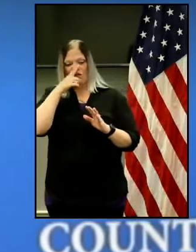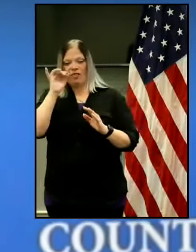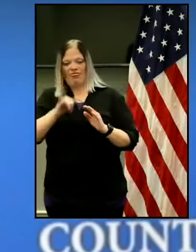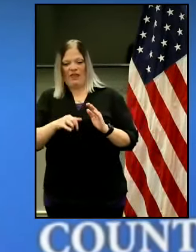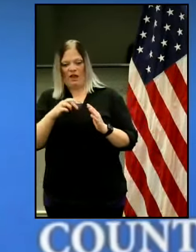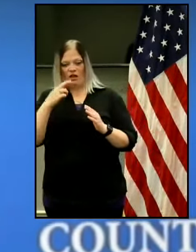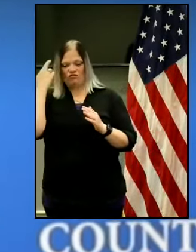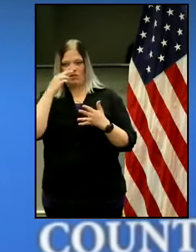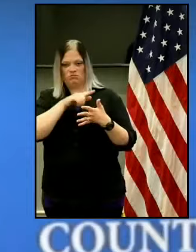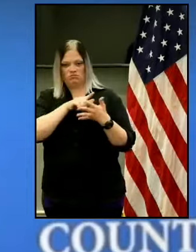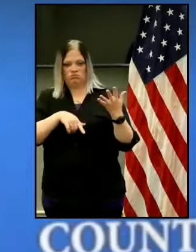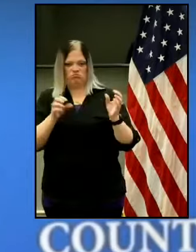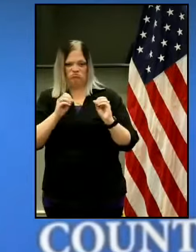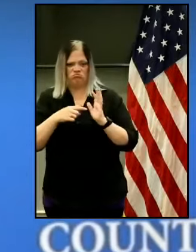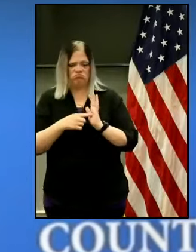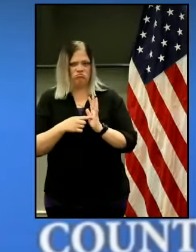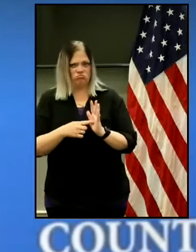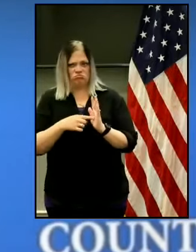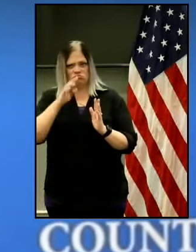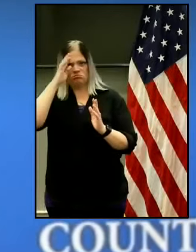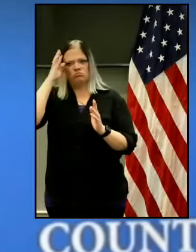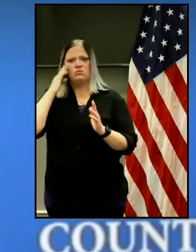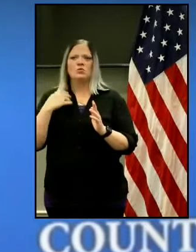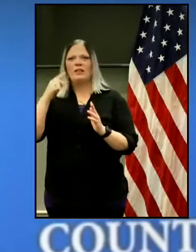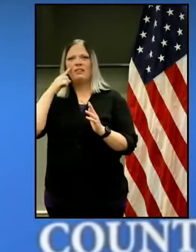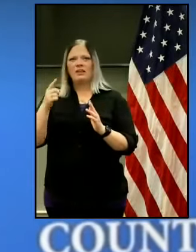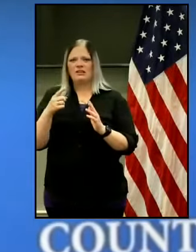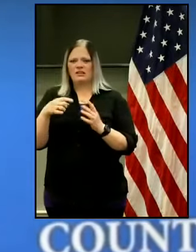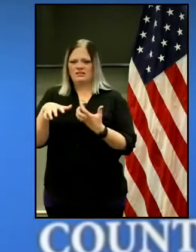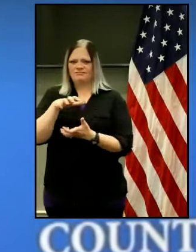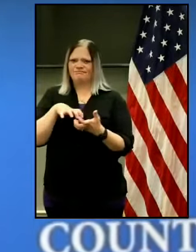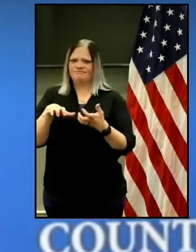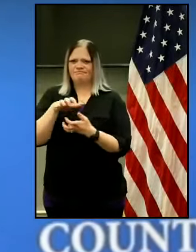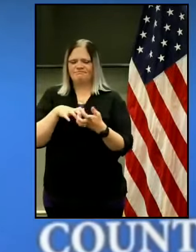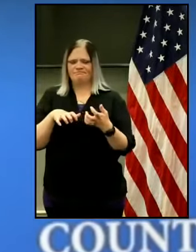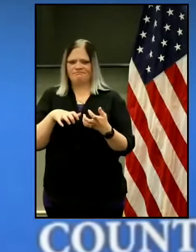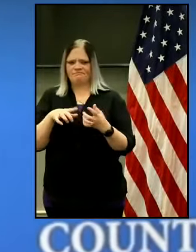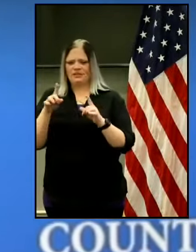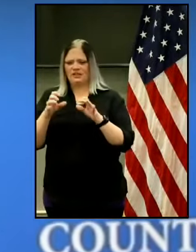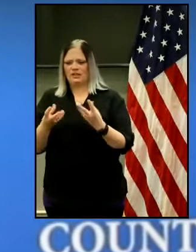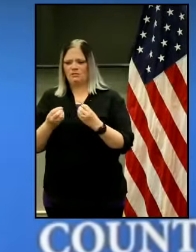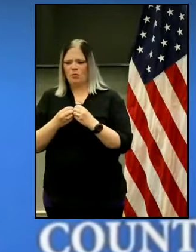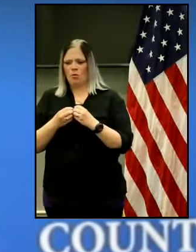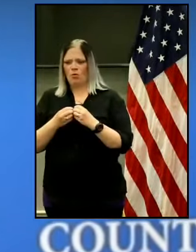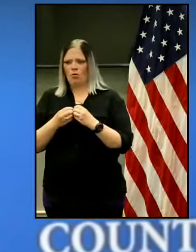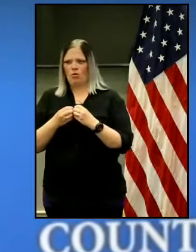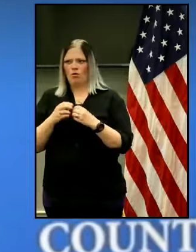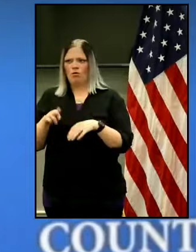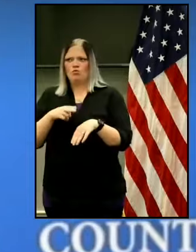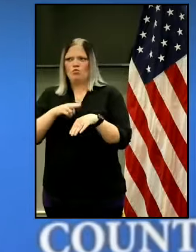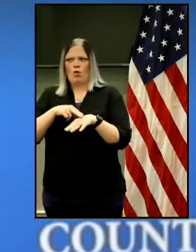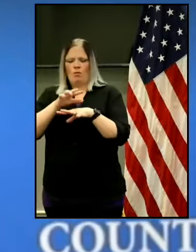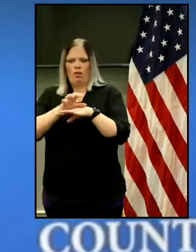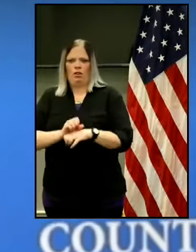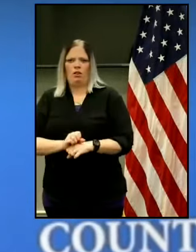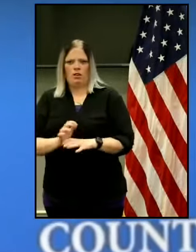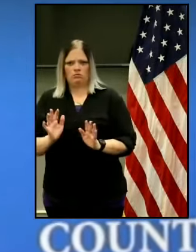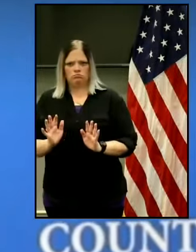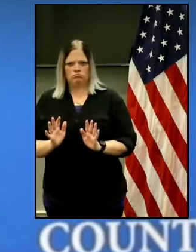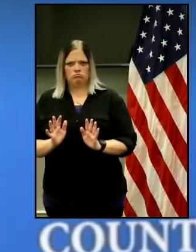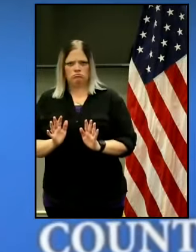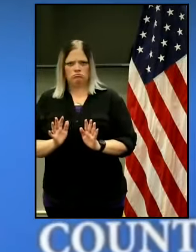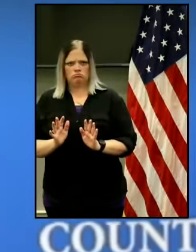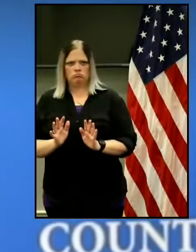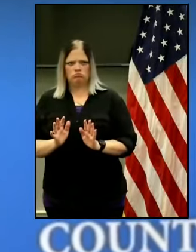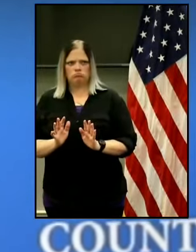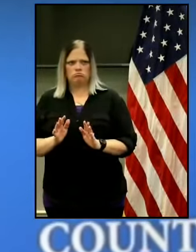have any symptoms. So I think it's a combination of testing has been more normalized, and more